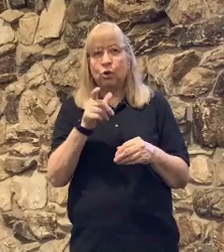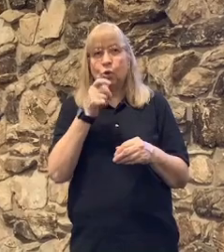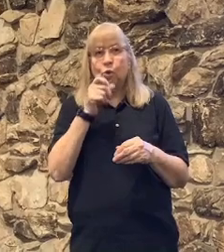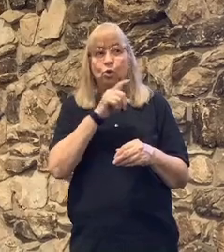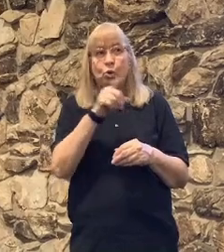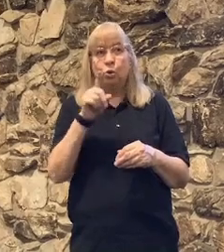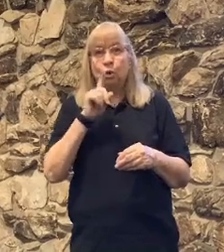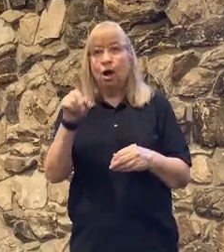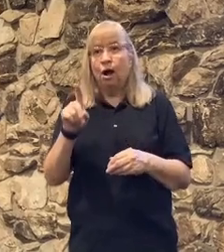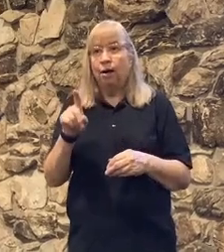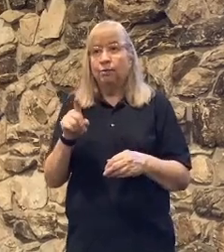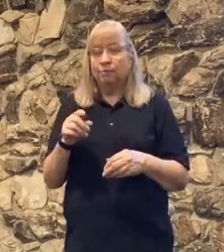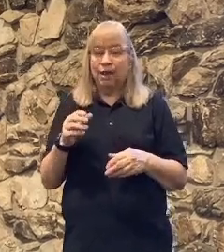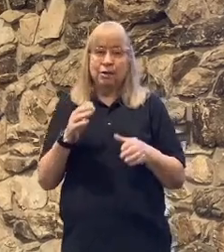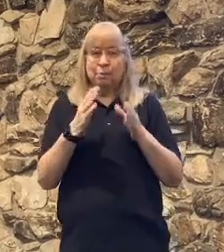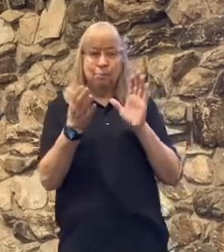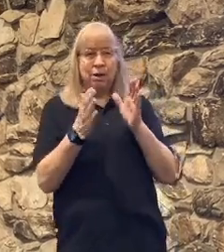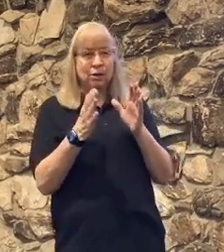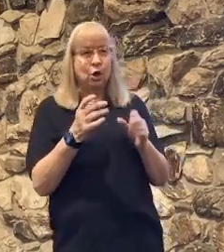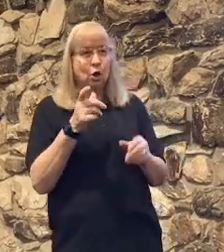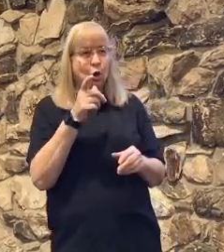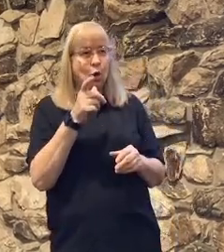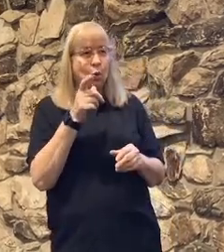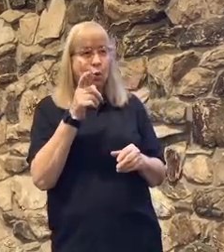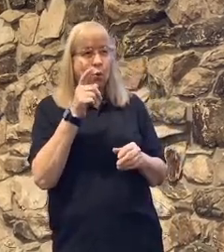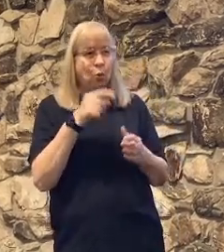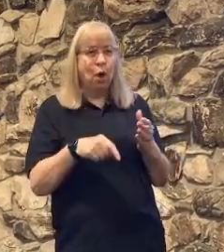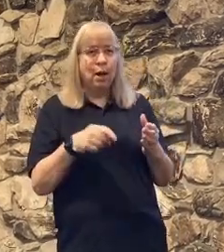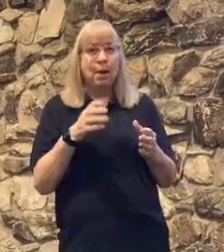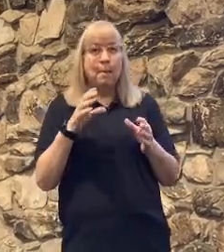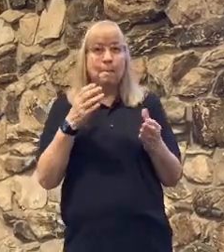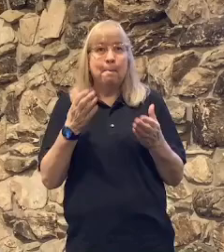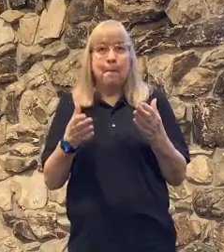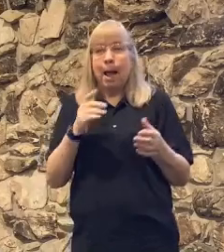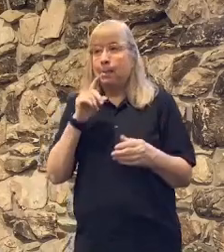what this might be. And I don't even think this is close, but